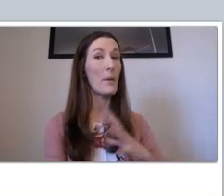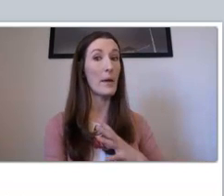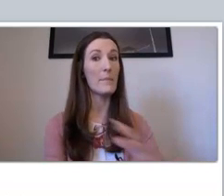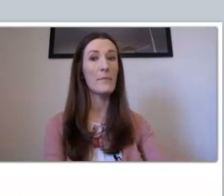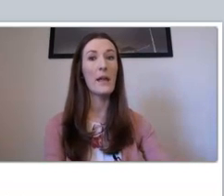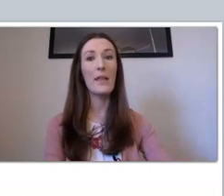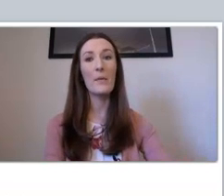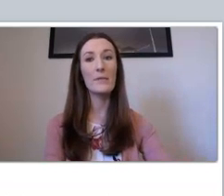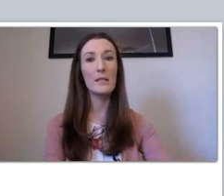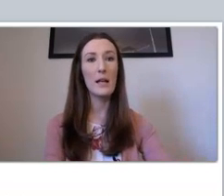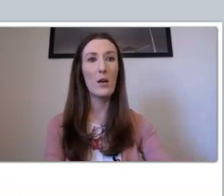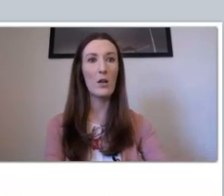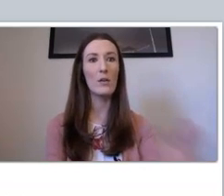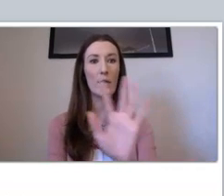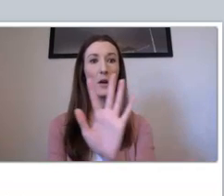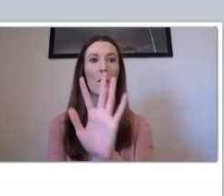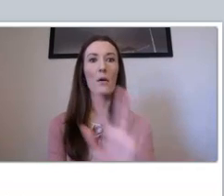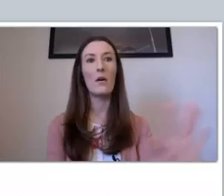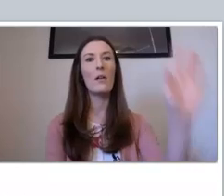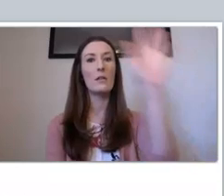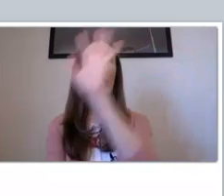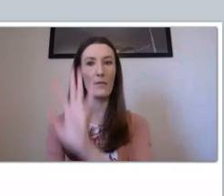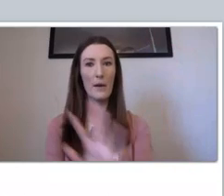going to go women, and then we have to assign all over.